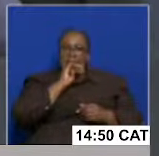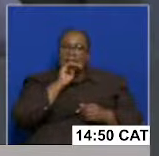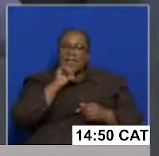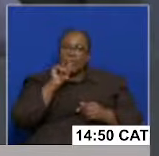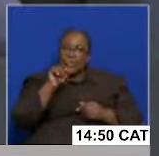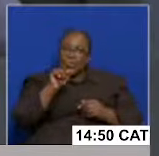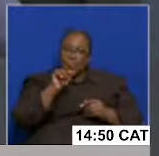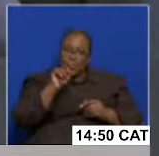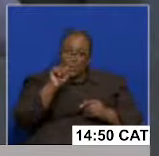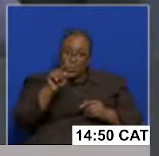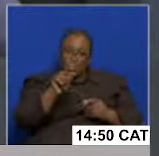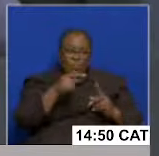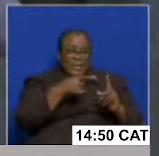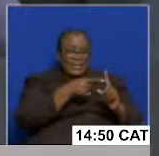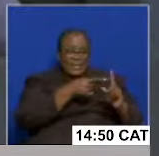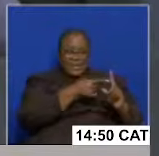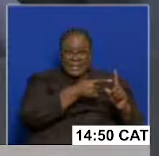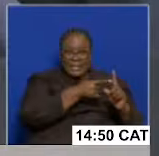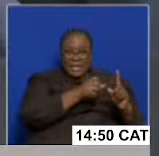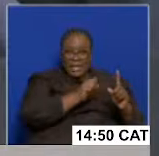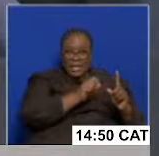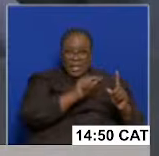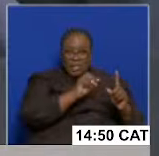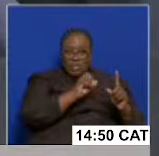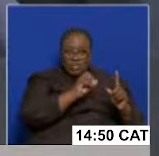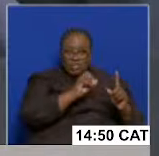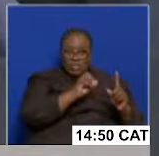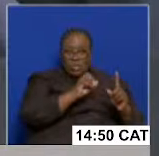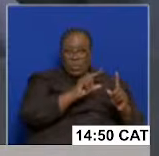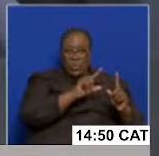final statement that should be submitted to IPID?